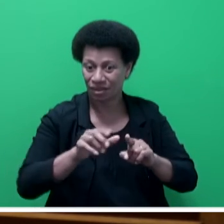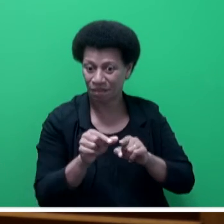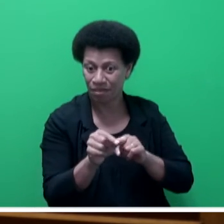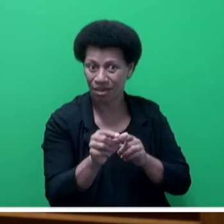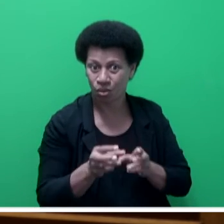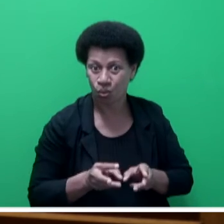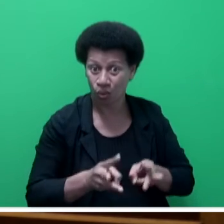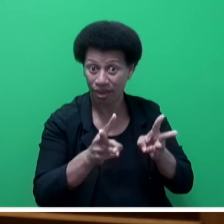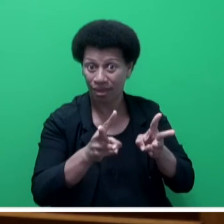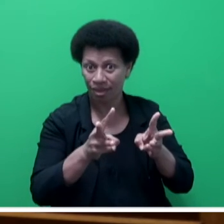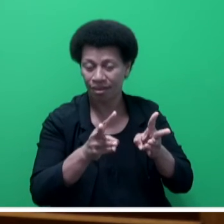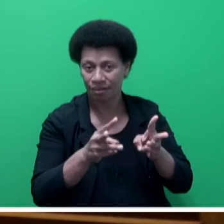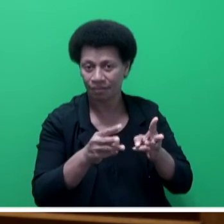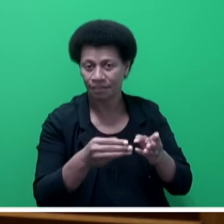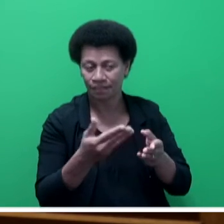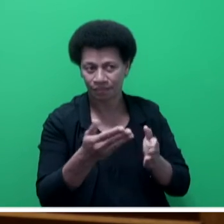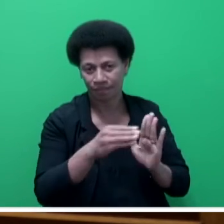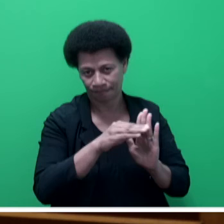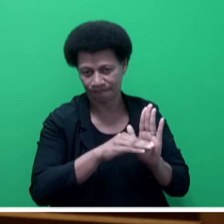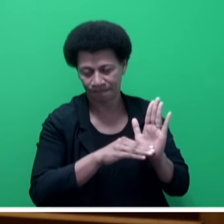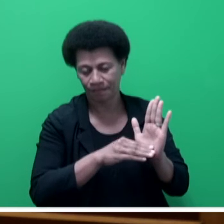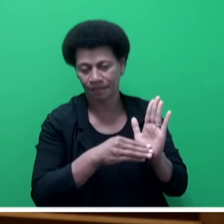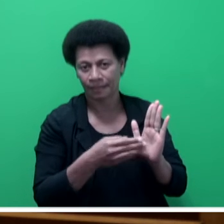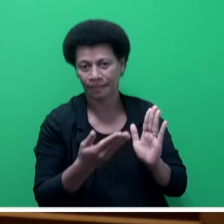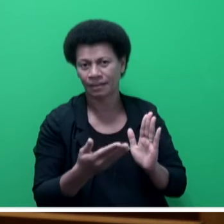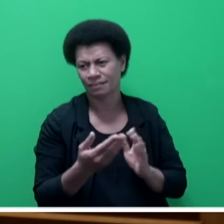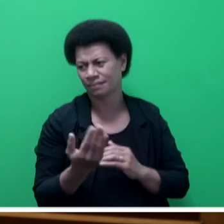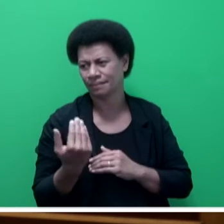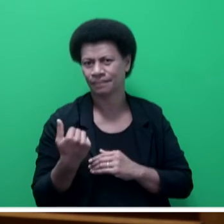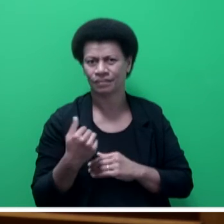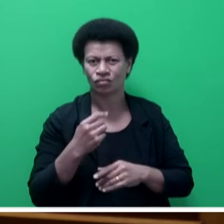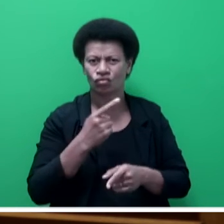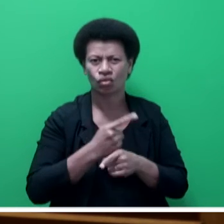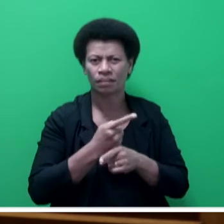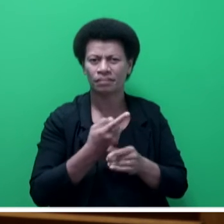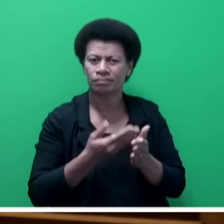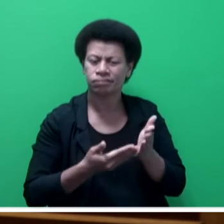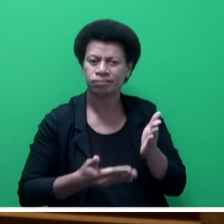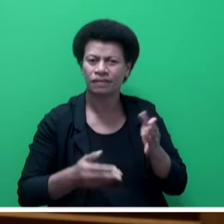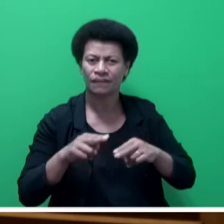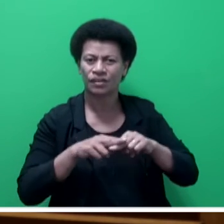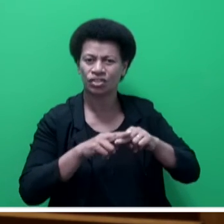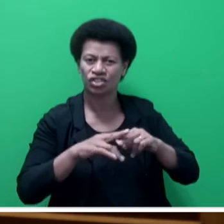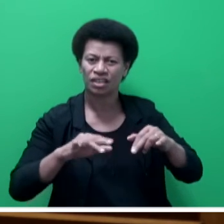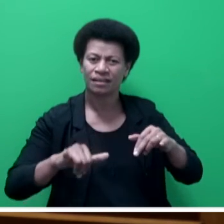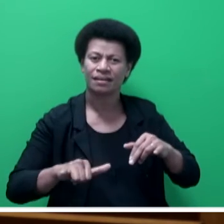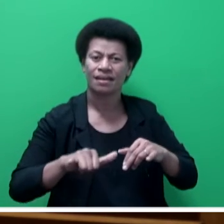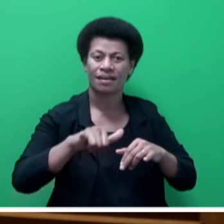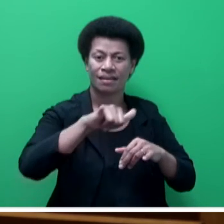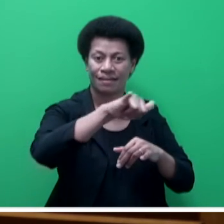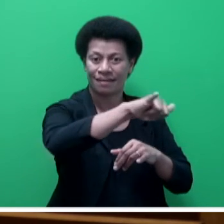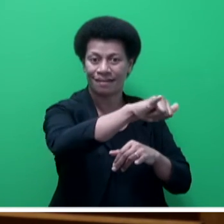sir. A couple of weeks ago, sir, I spoke about Fiji Airways and its partnership with the tourism industry and putting